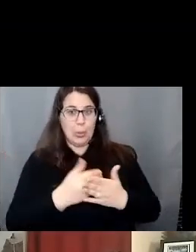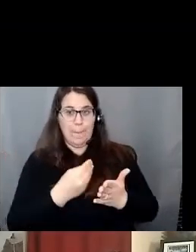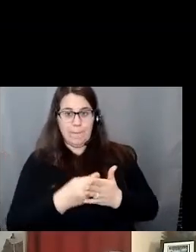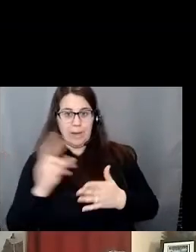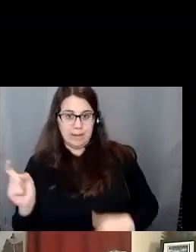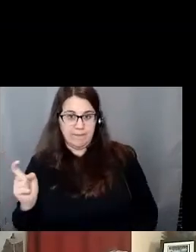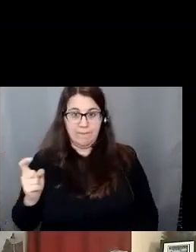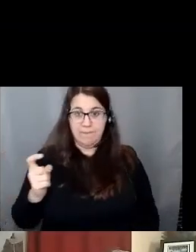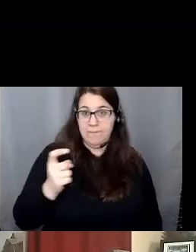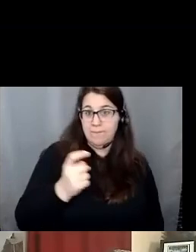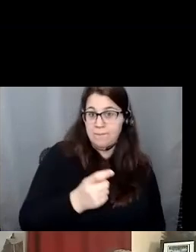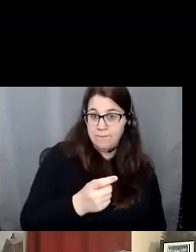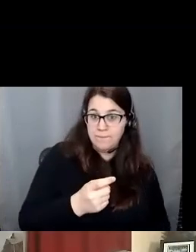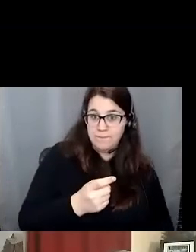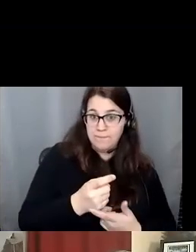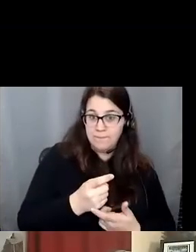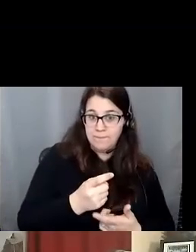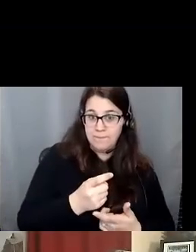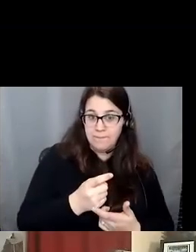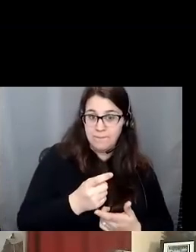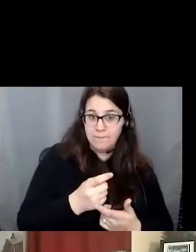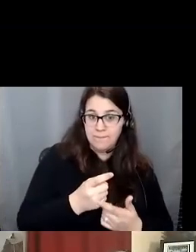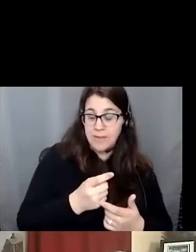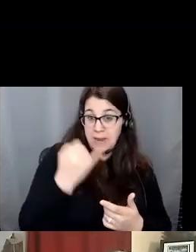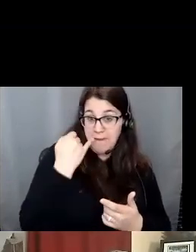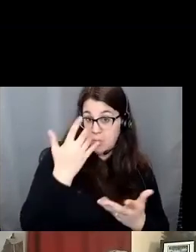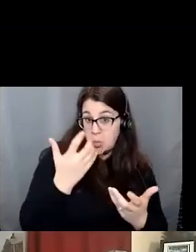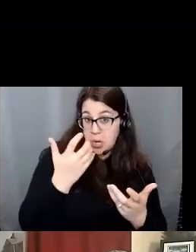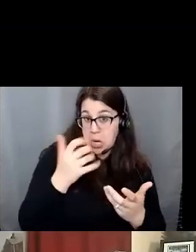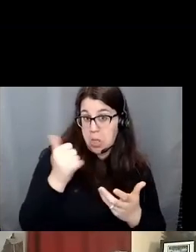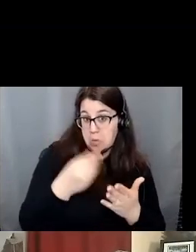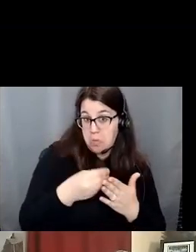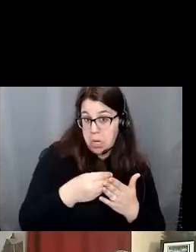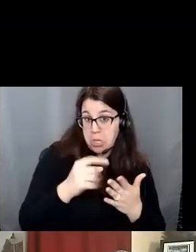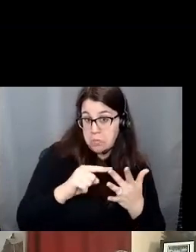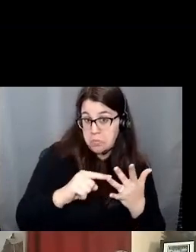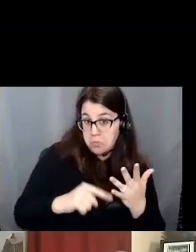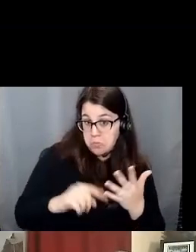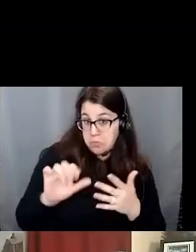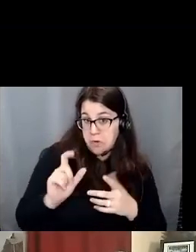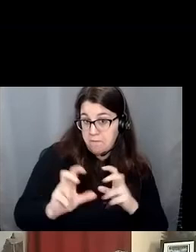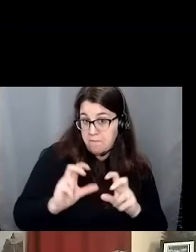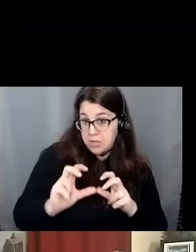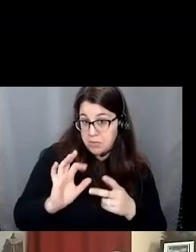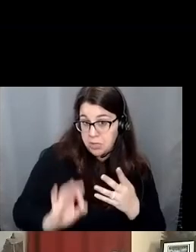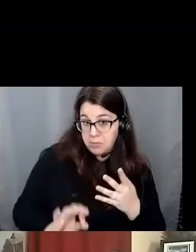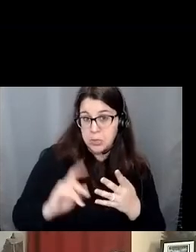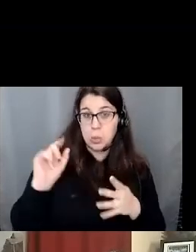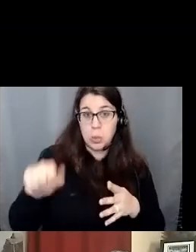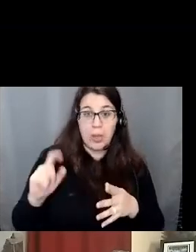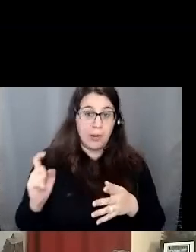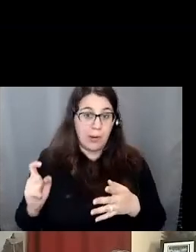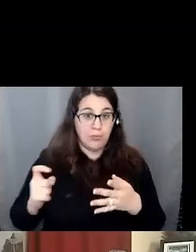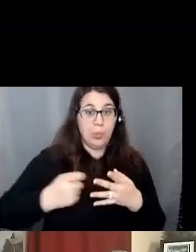be a way in which if you wanted to start funneling money into a different investment option, you can do it through